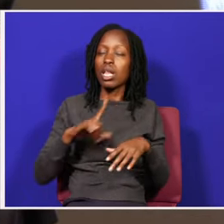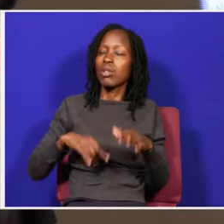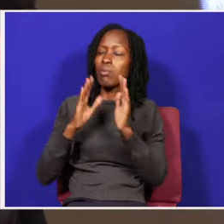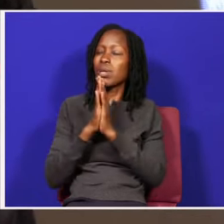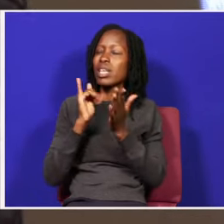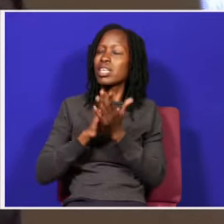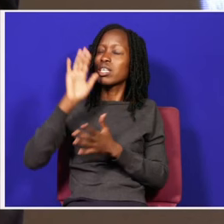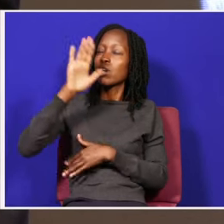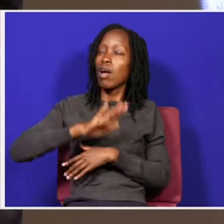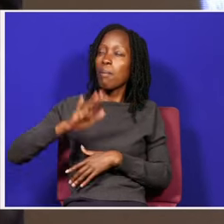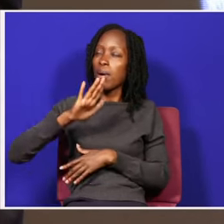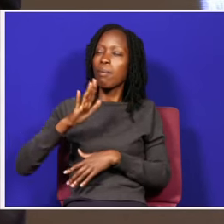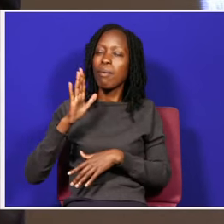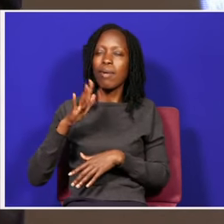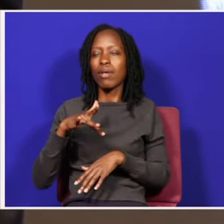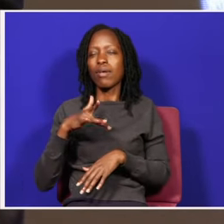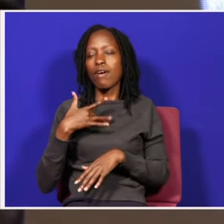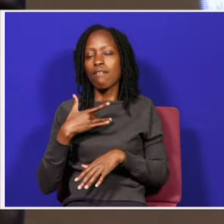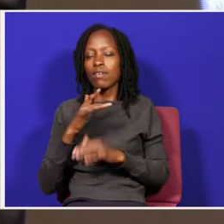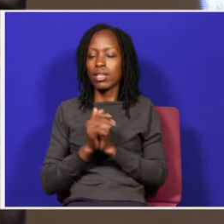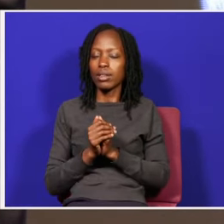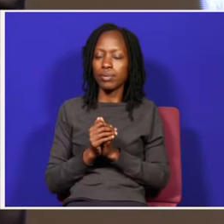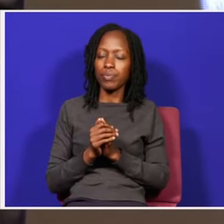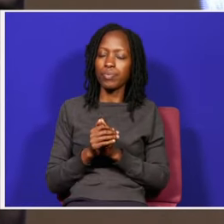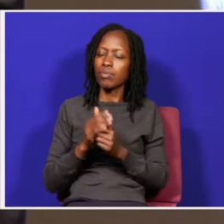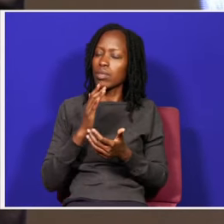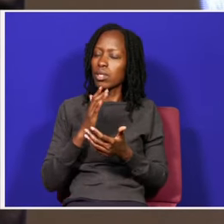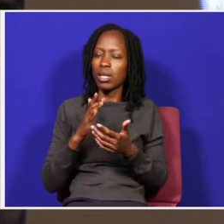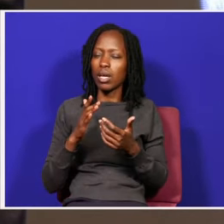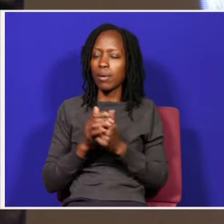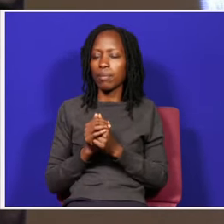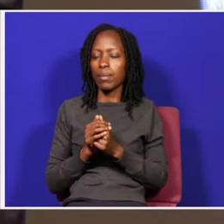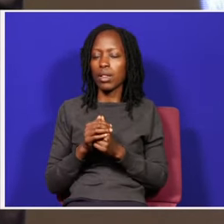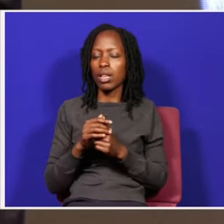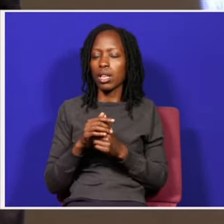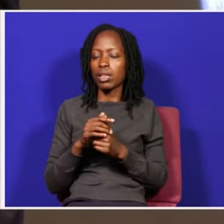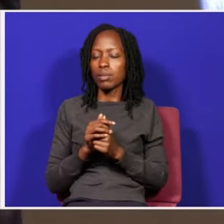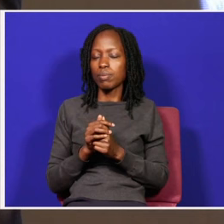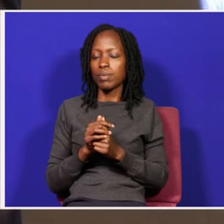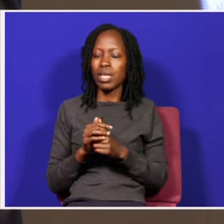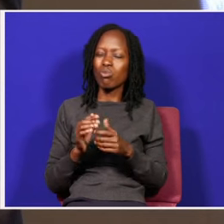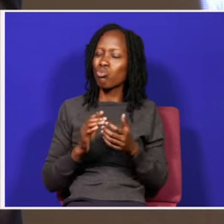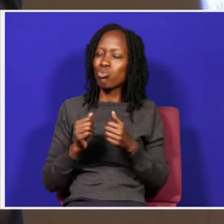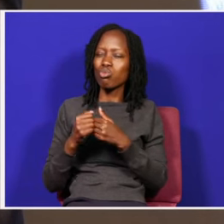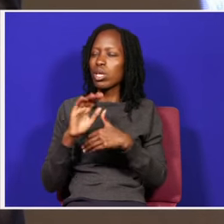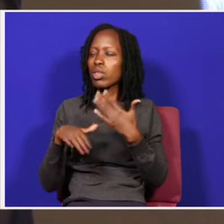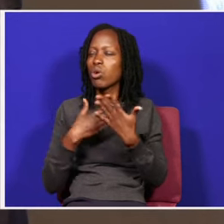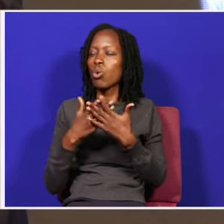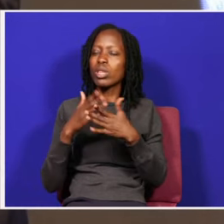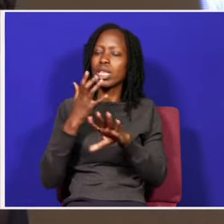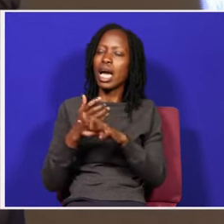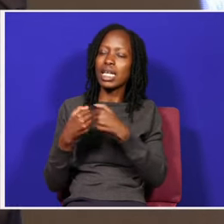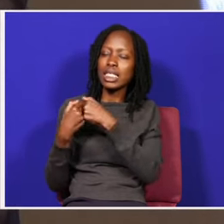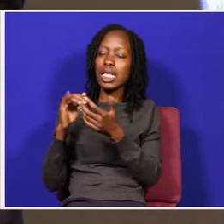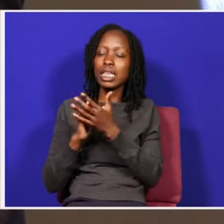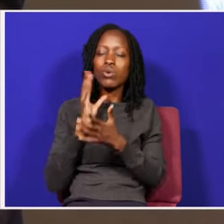felt across this earth, despite all of the great challenges and turmoils and disruptions that we've had to go through. You're the one